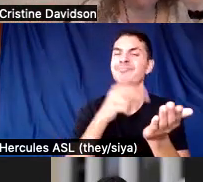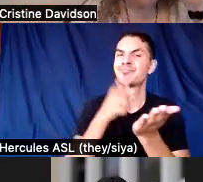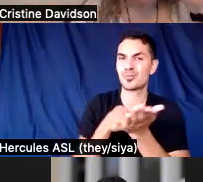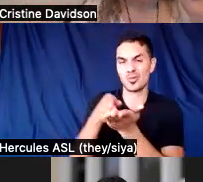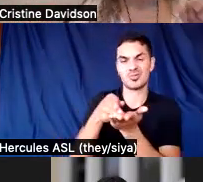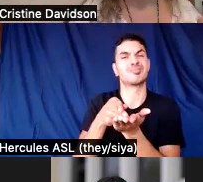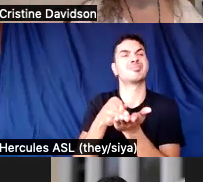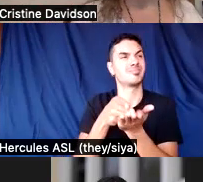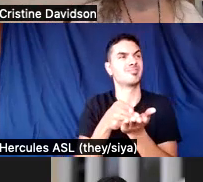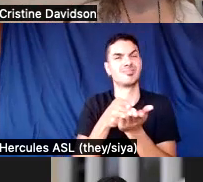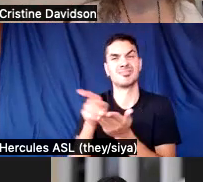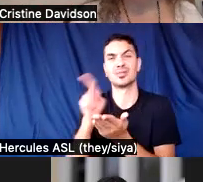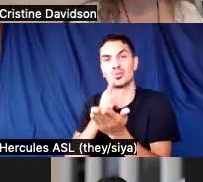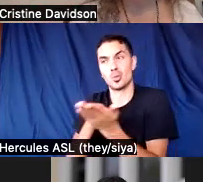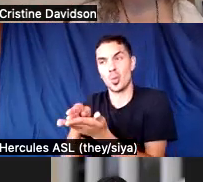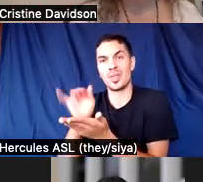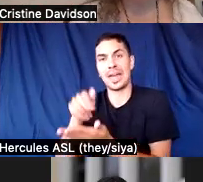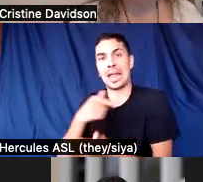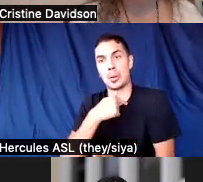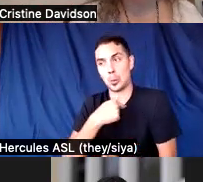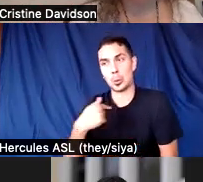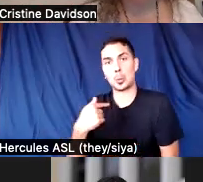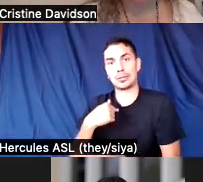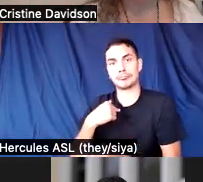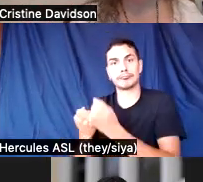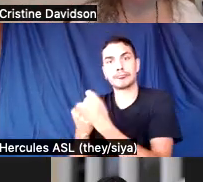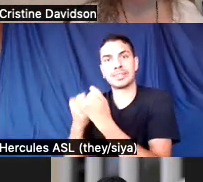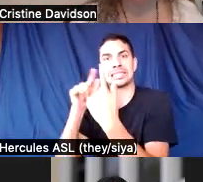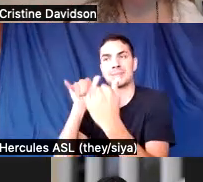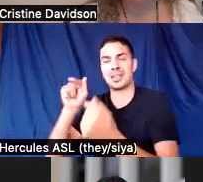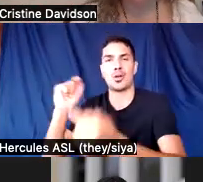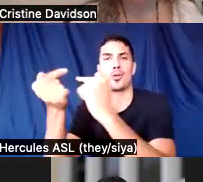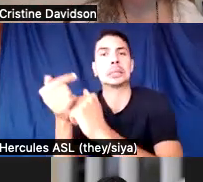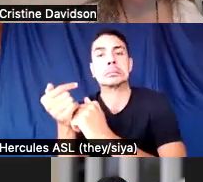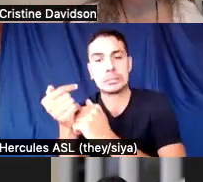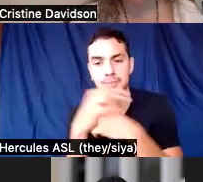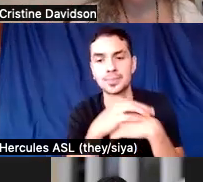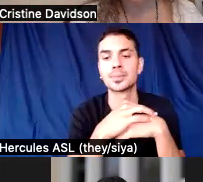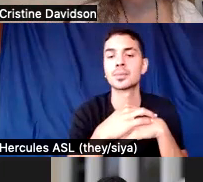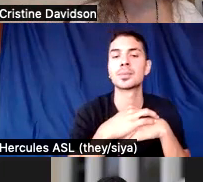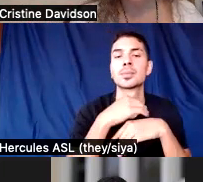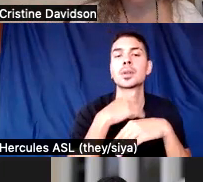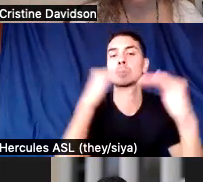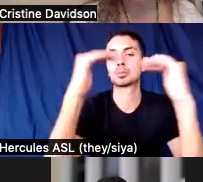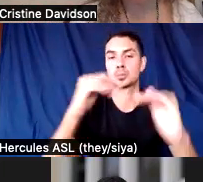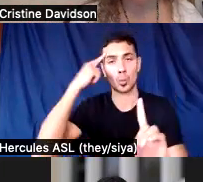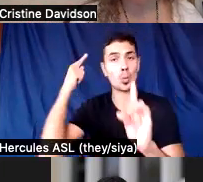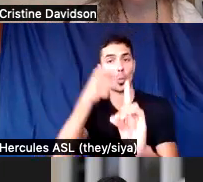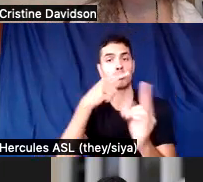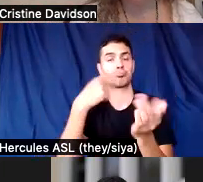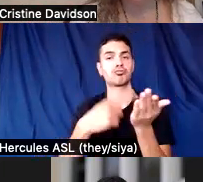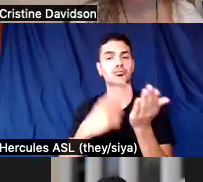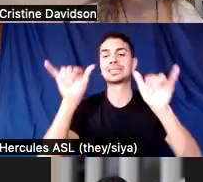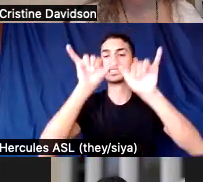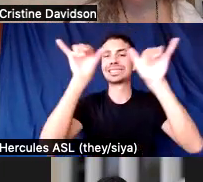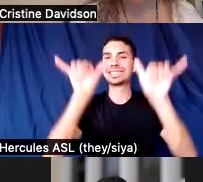communities. Okay, what do we need to know about the systems designed to protect the public? Just some basics on